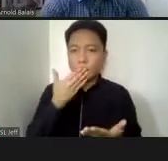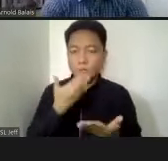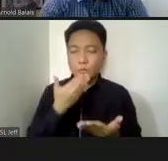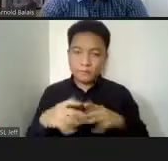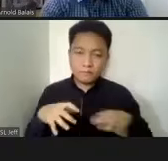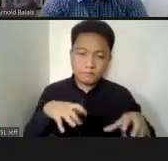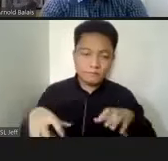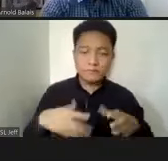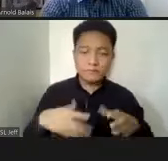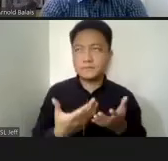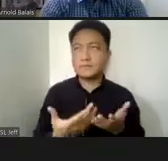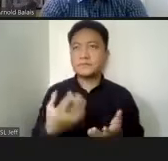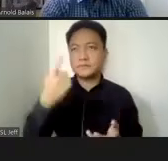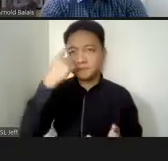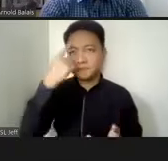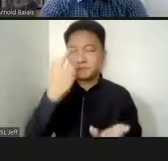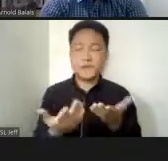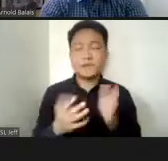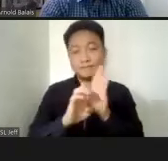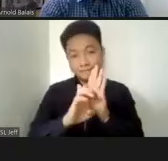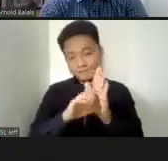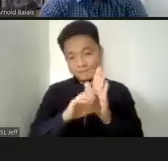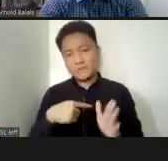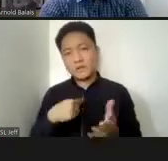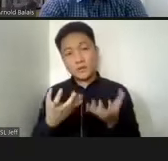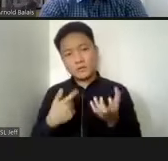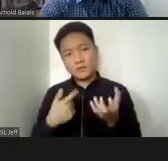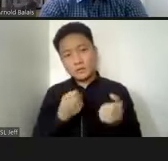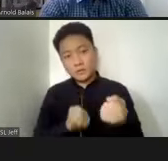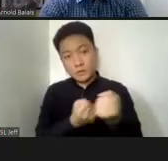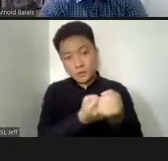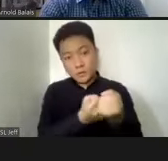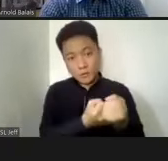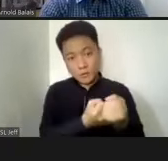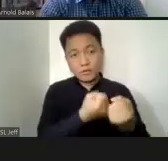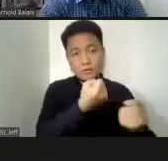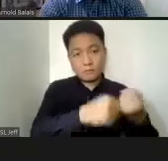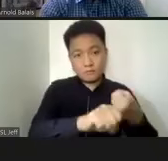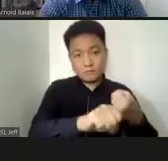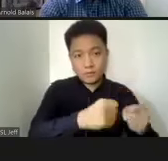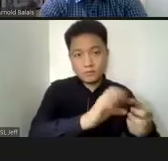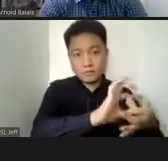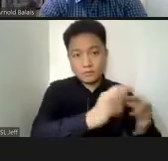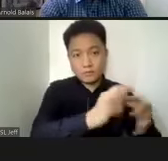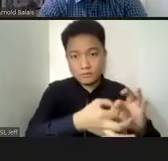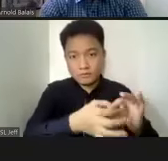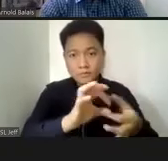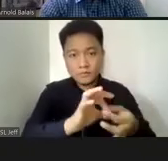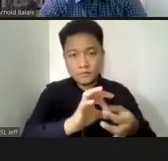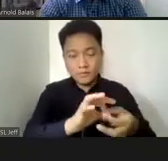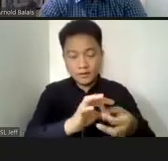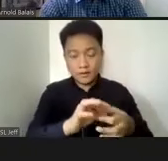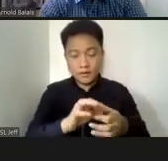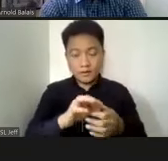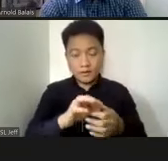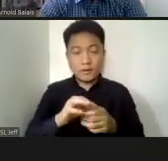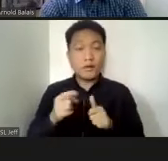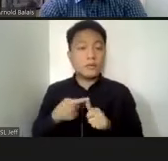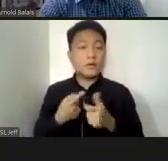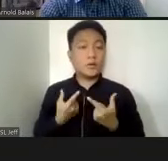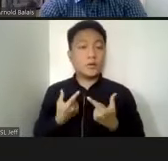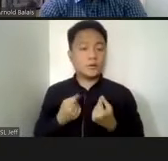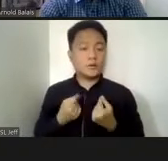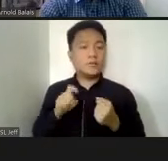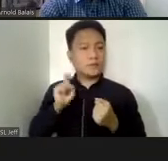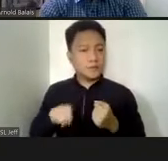intention to participate internationally and to represent your country. So at this stage, if we're going to talk about